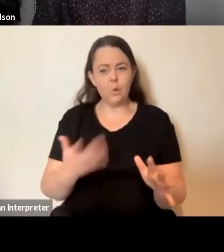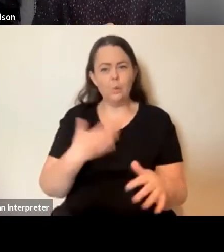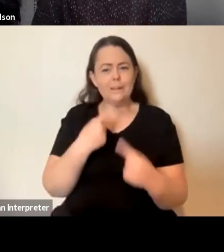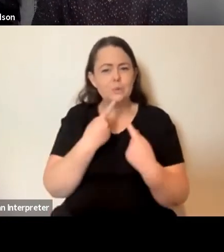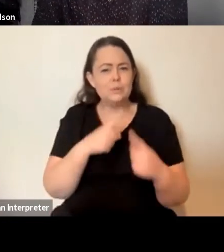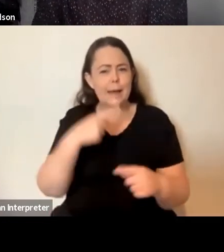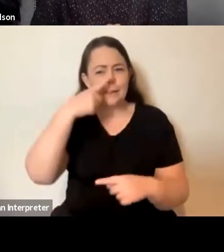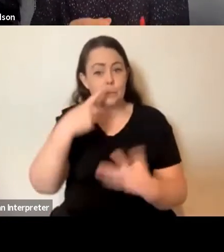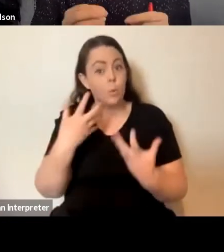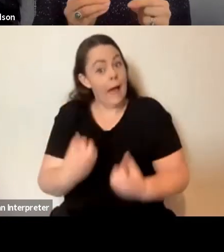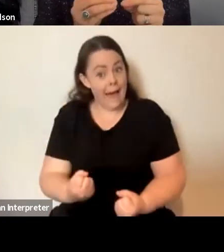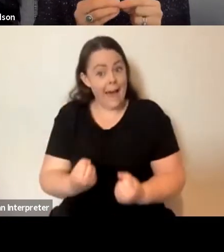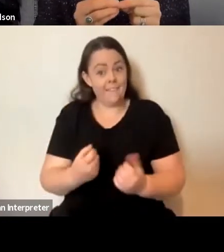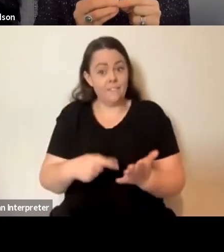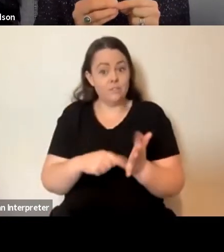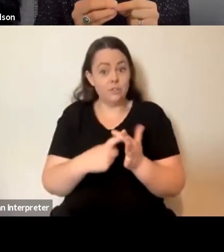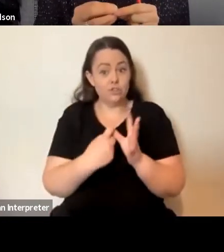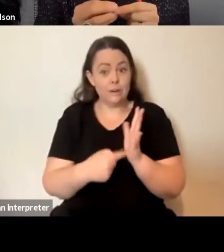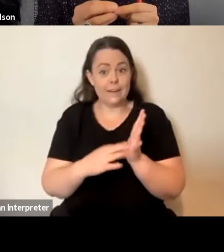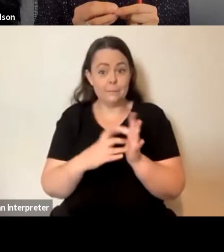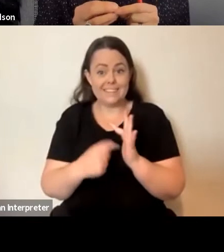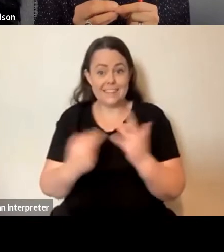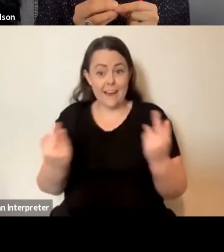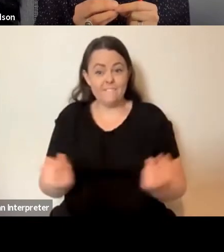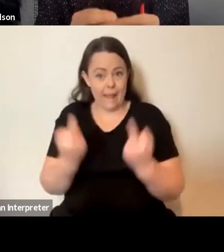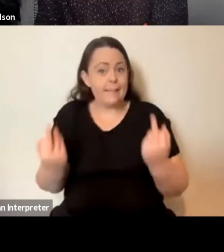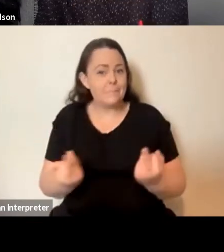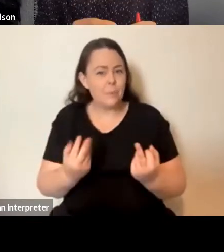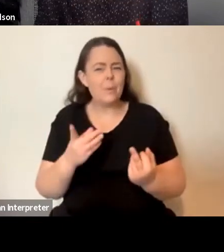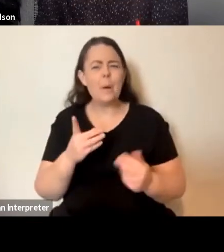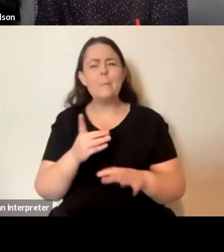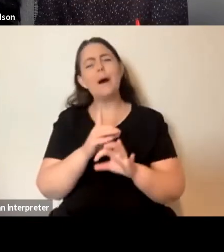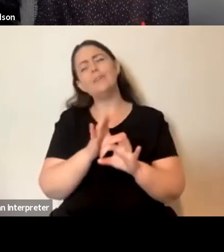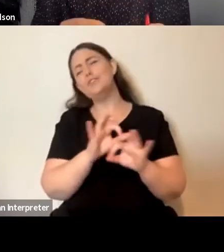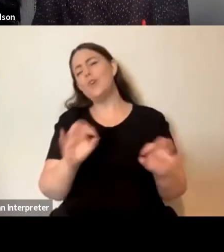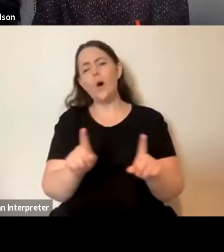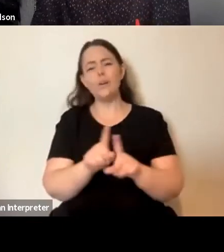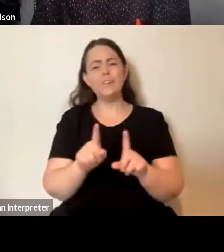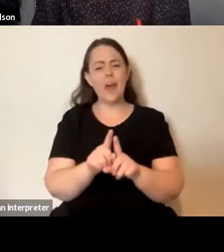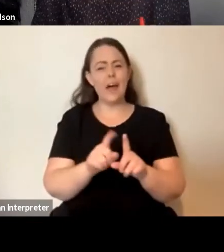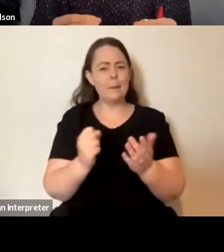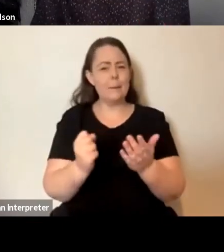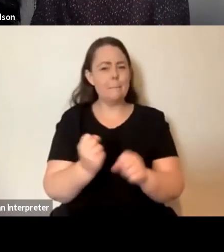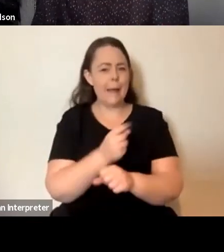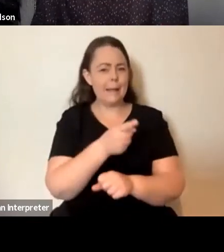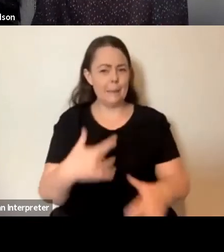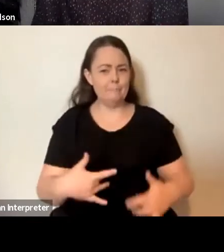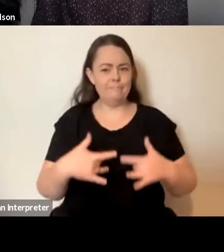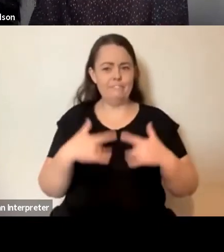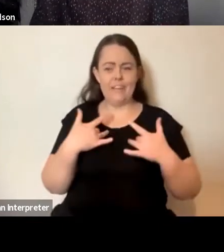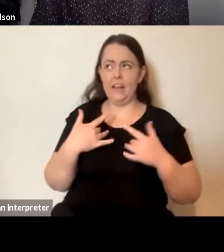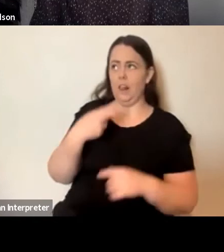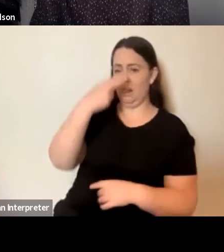and under-resourced, but that they are not in a situation where they feel, due to